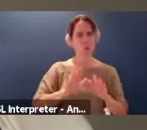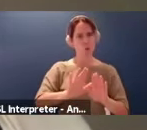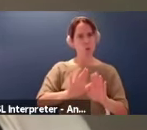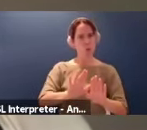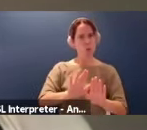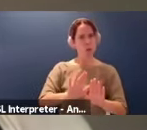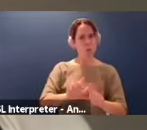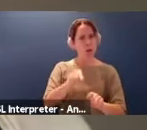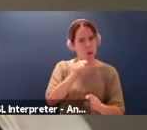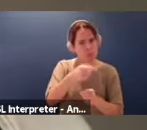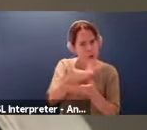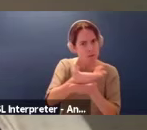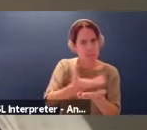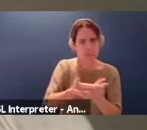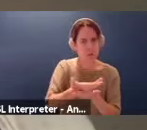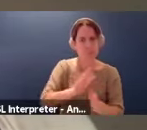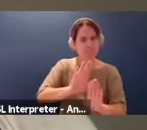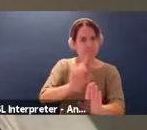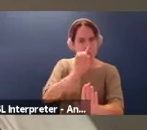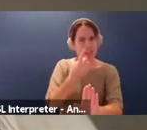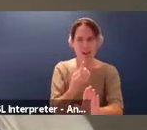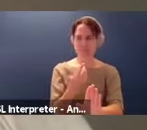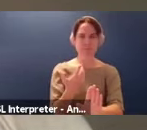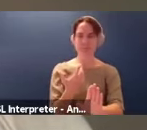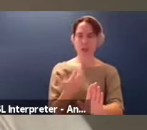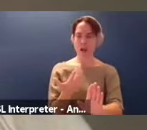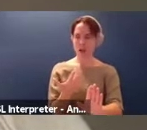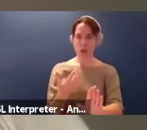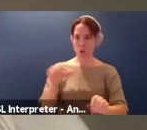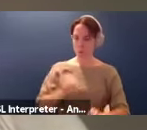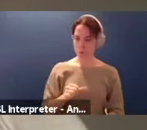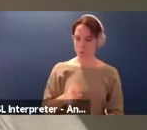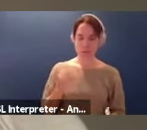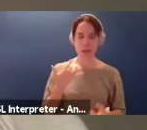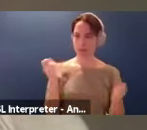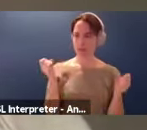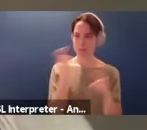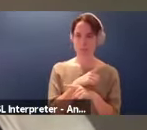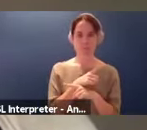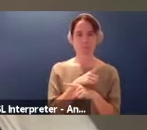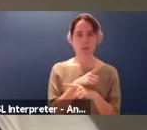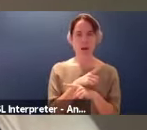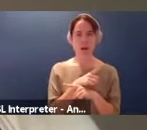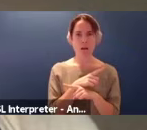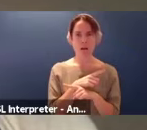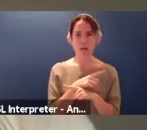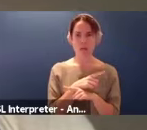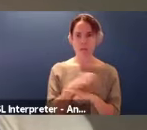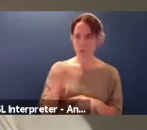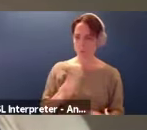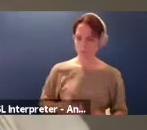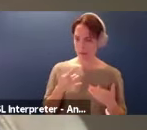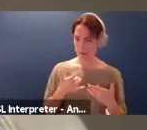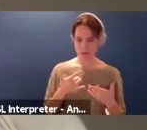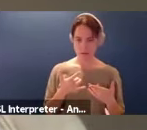and um we would feel quite divorced from people's day-to-day lives in terms of